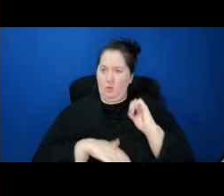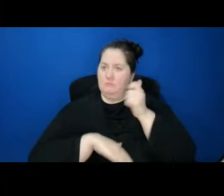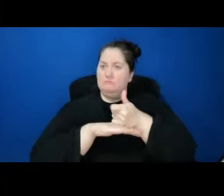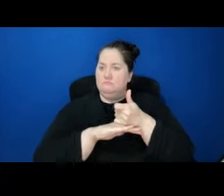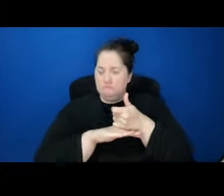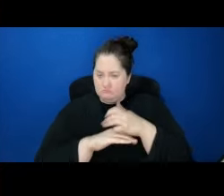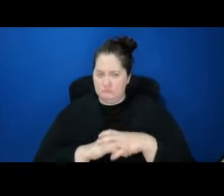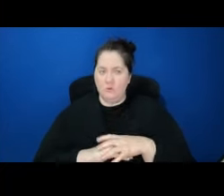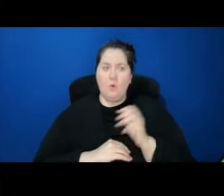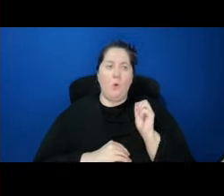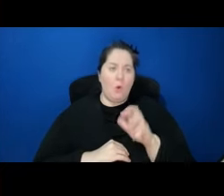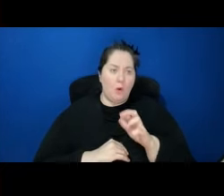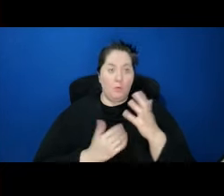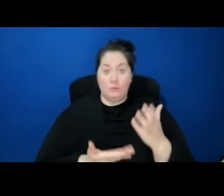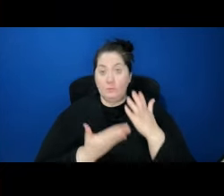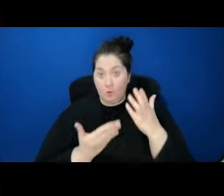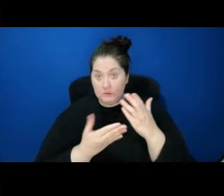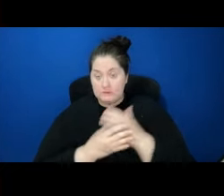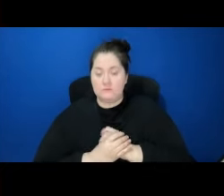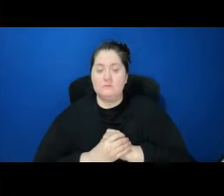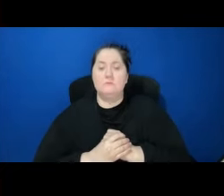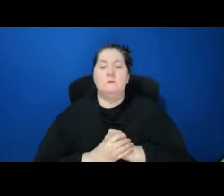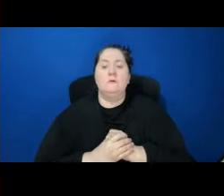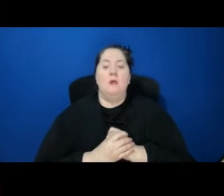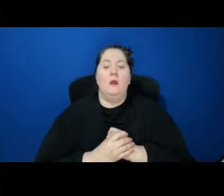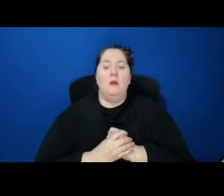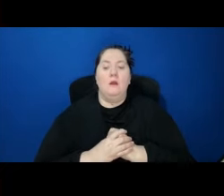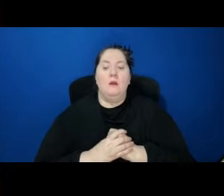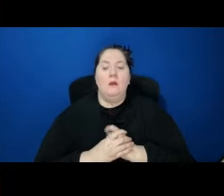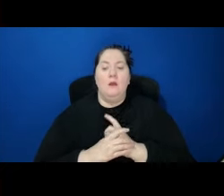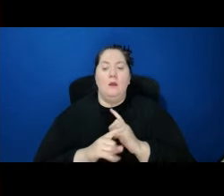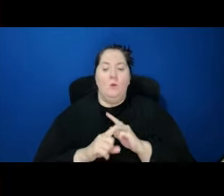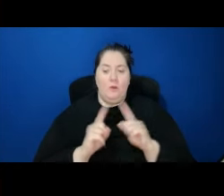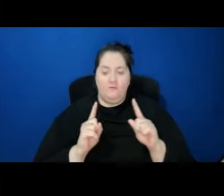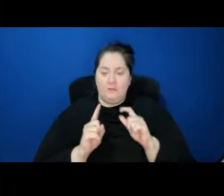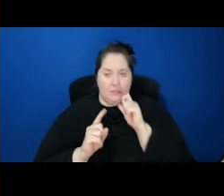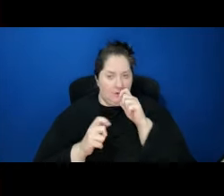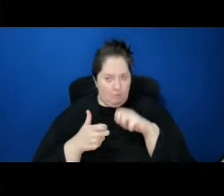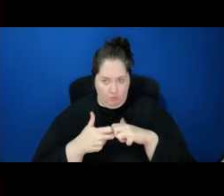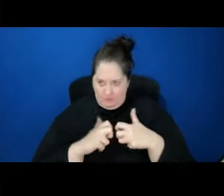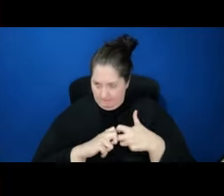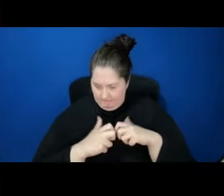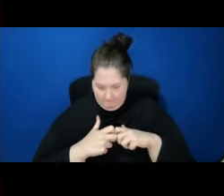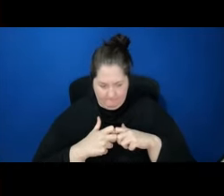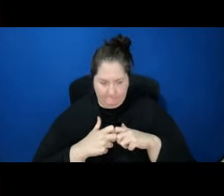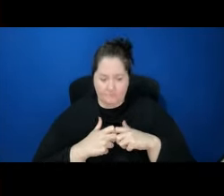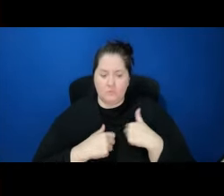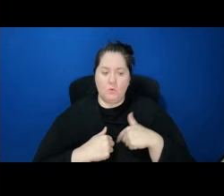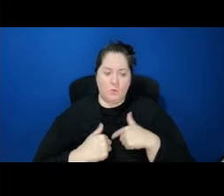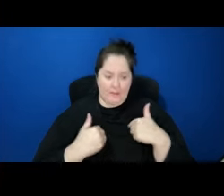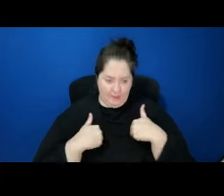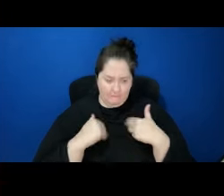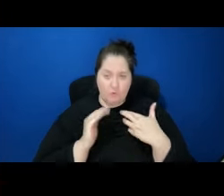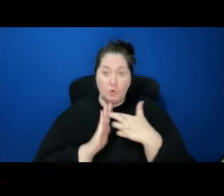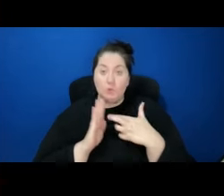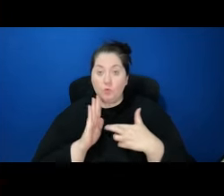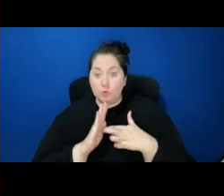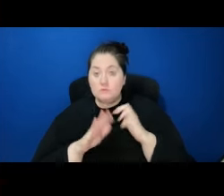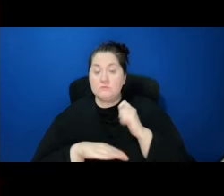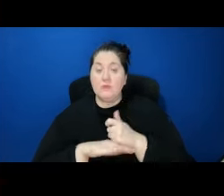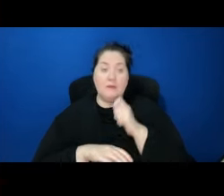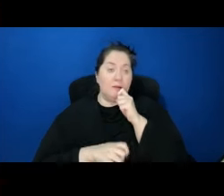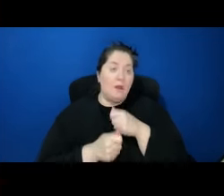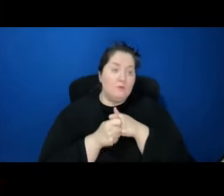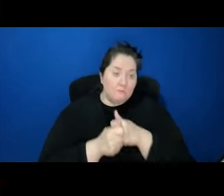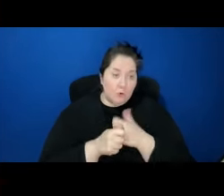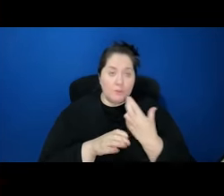today or as we're proposing. However, that is not a problem. We have rules in place for non-conforming